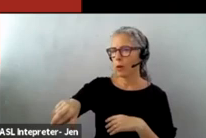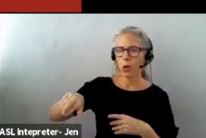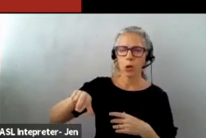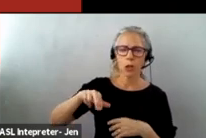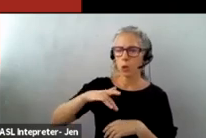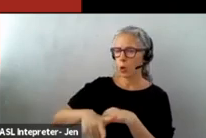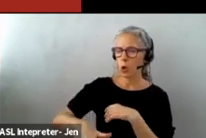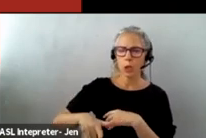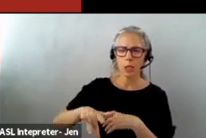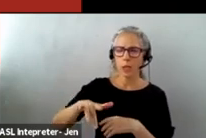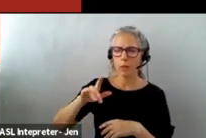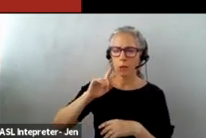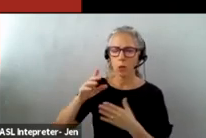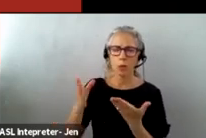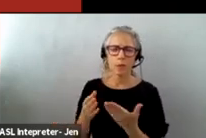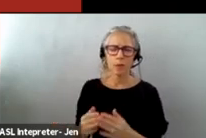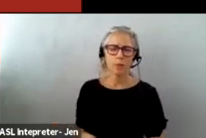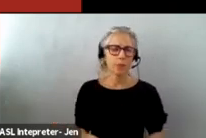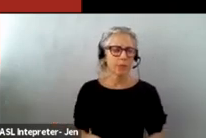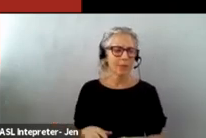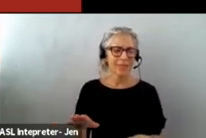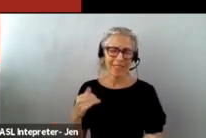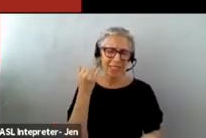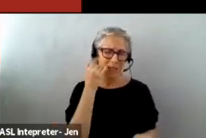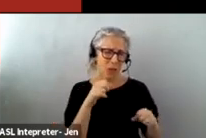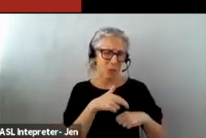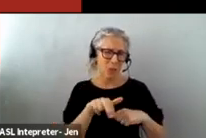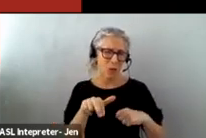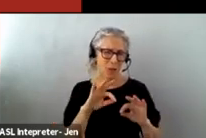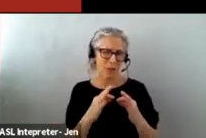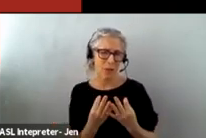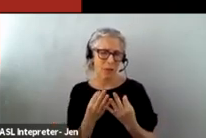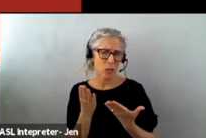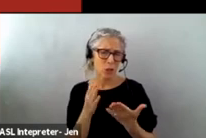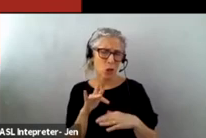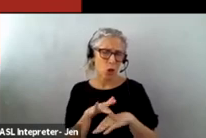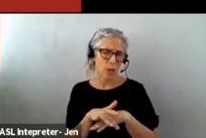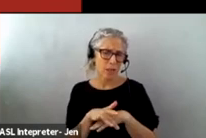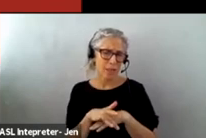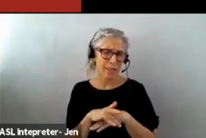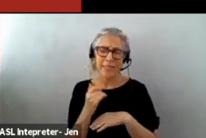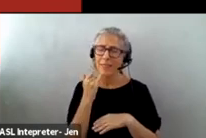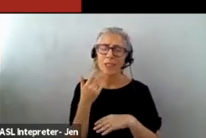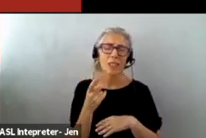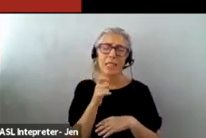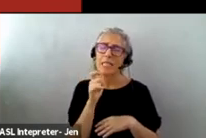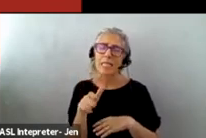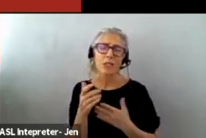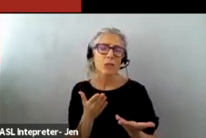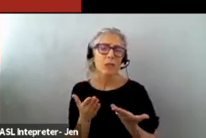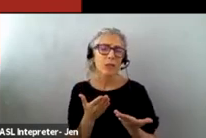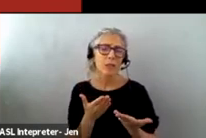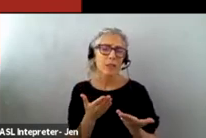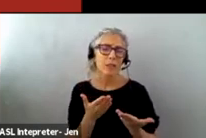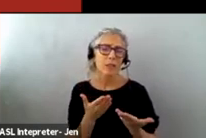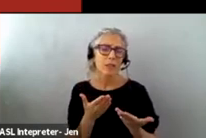early into services. When I would say, you know what, if you can refer that family into services early, even if the child doesn't need services, you